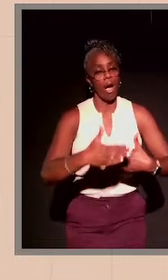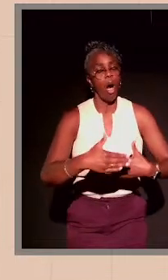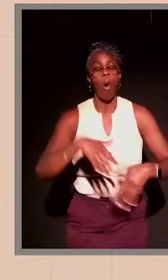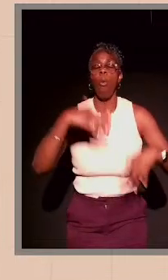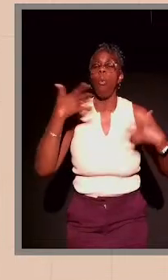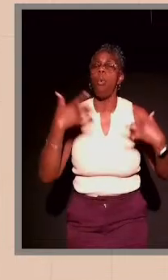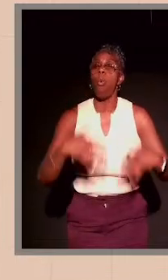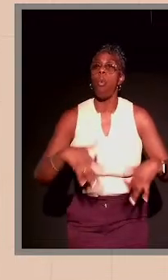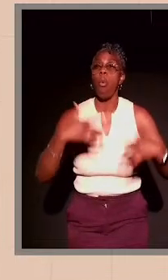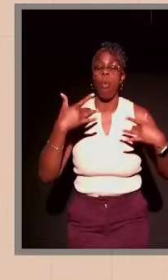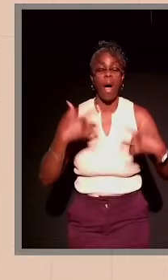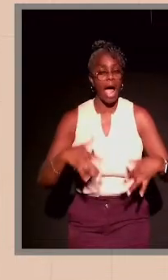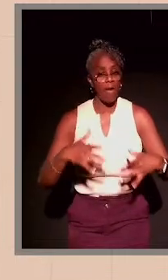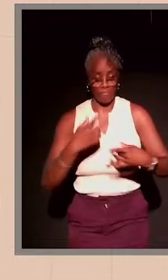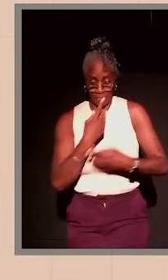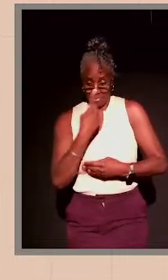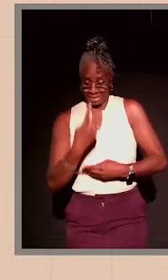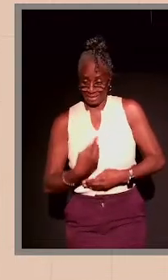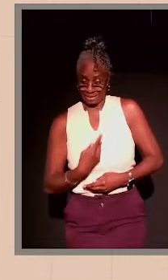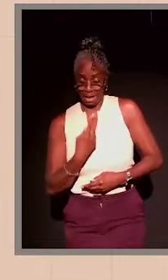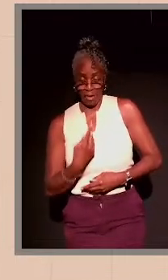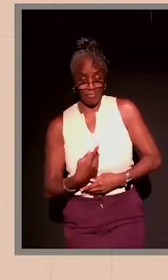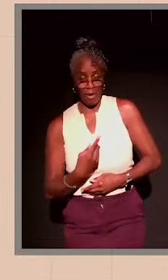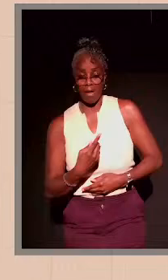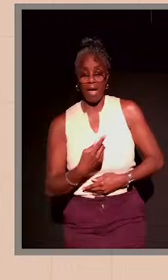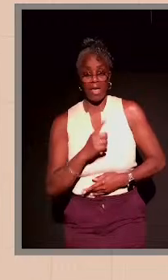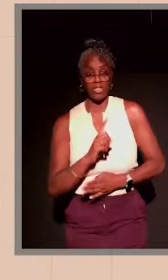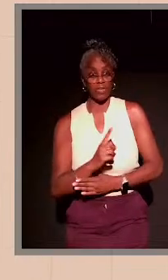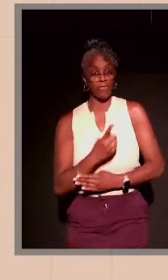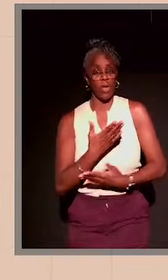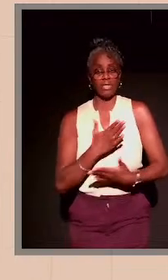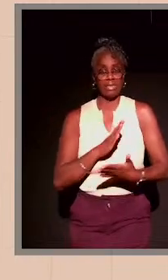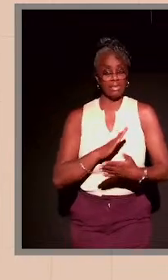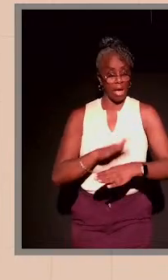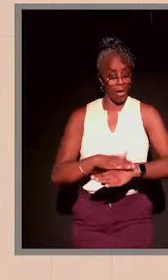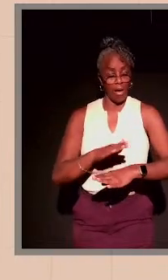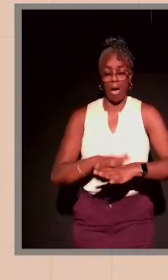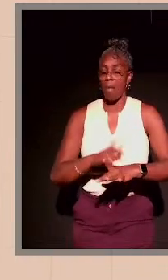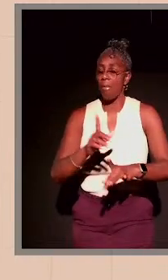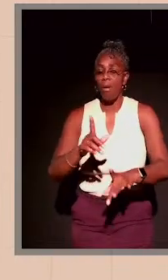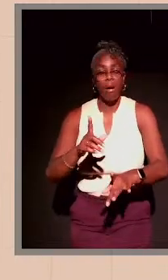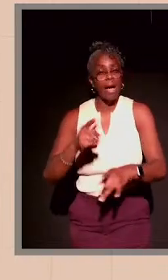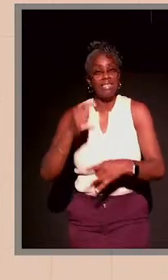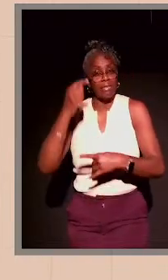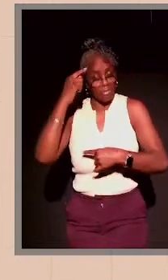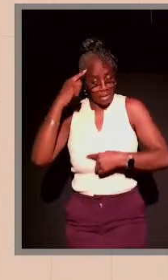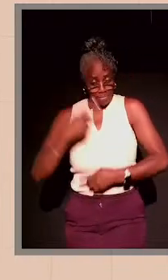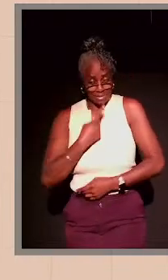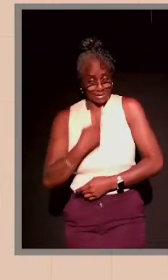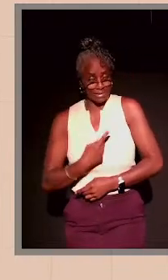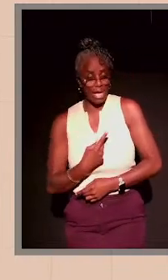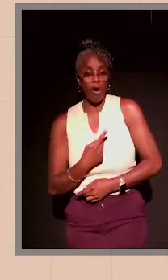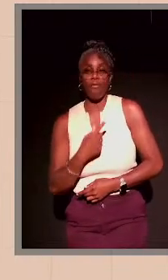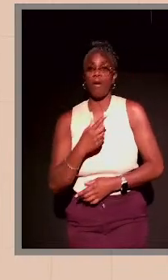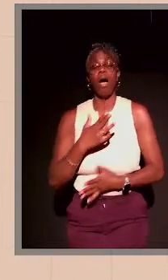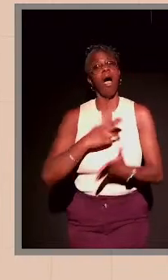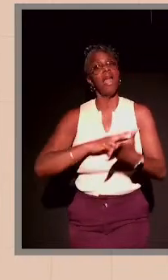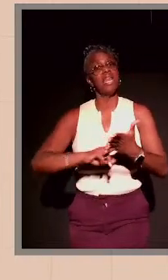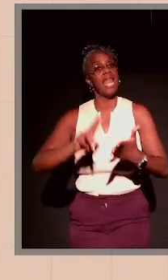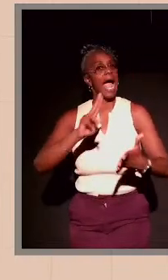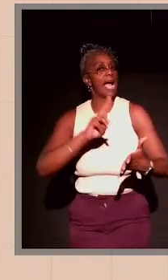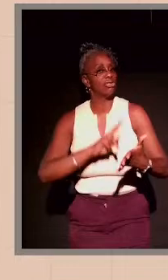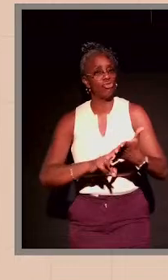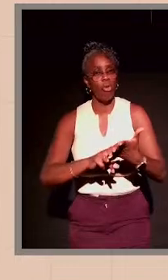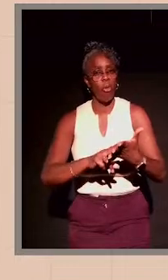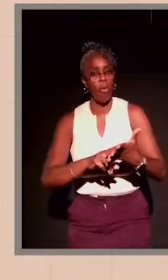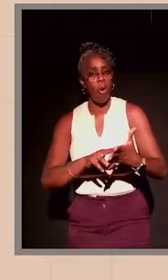in and of itself, because once again, I've never regarded myself as being somebody who was a natural when it came to